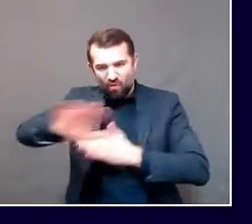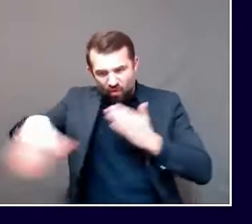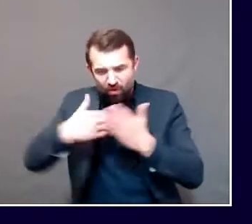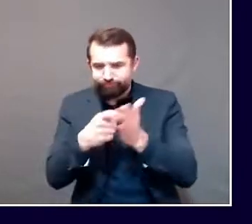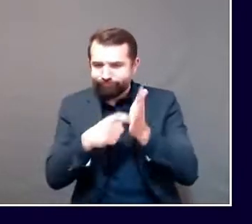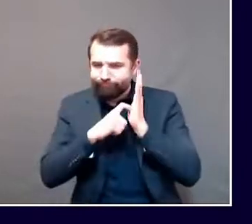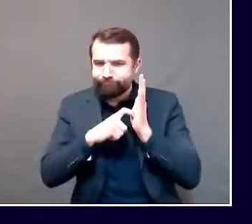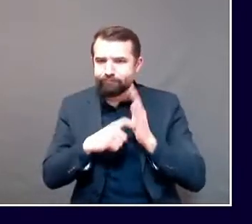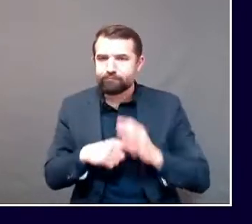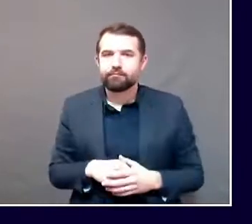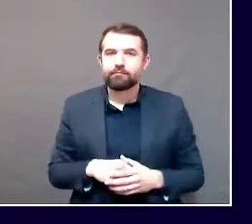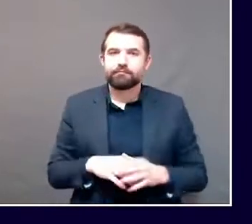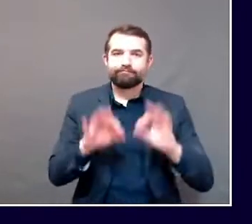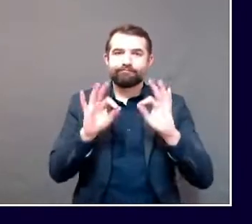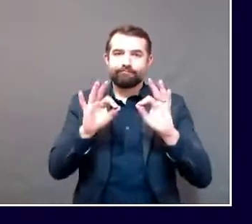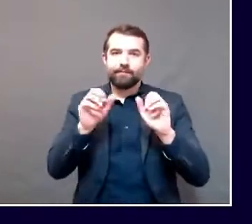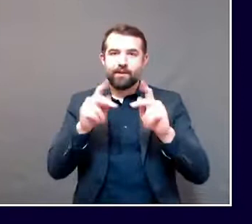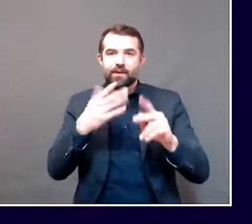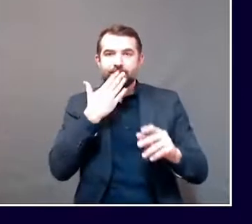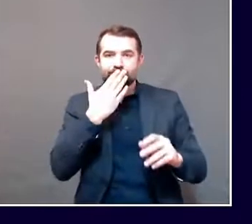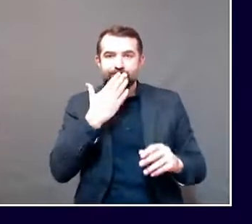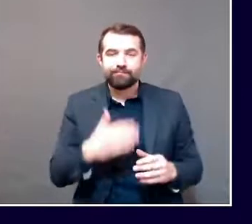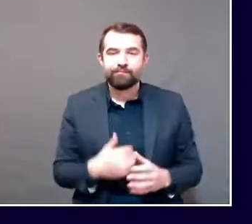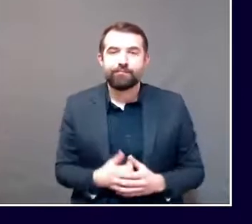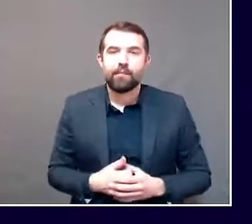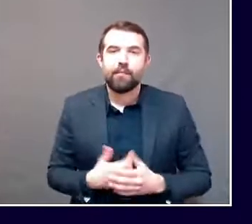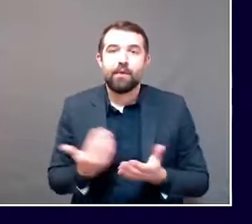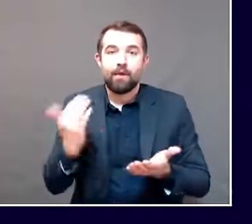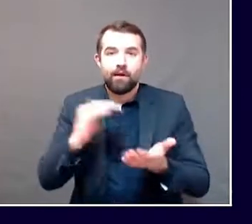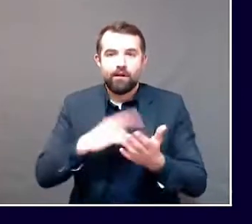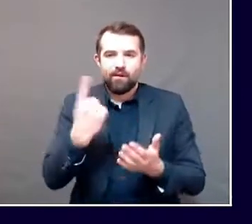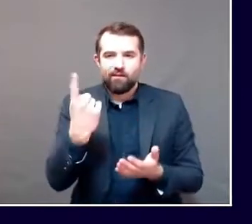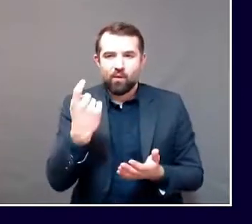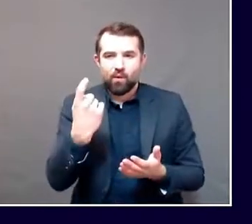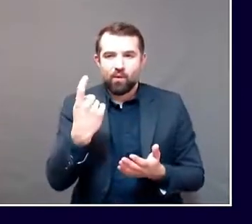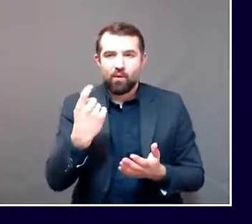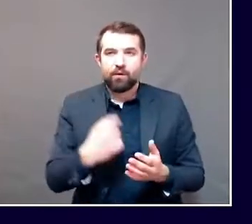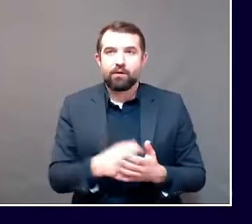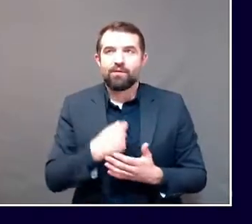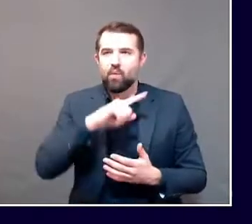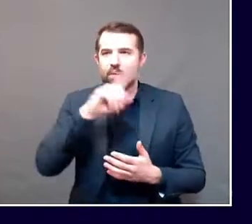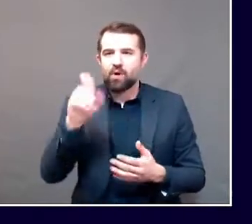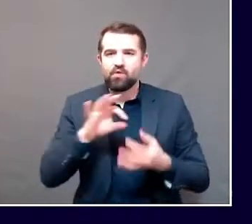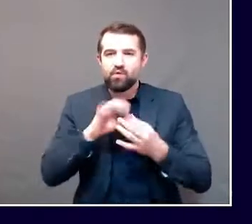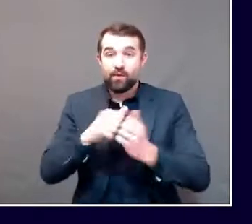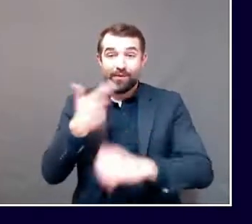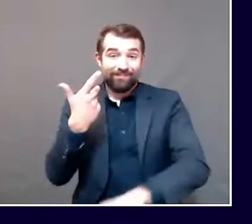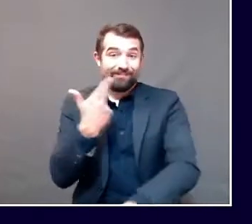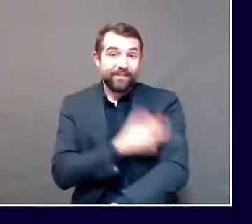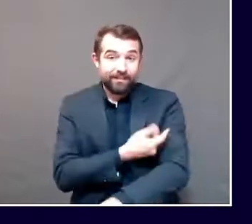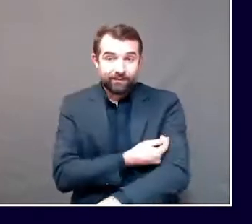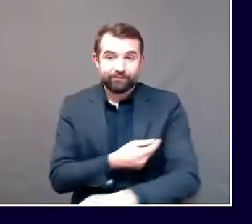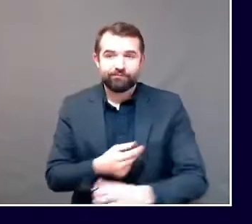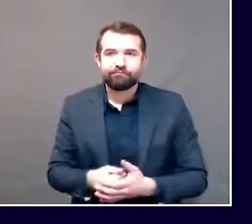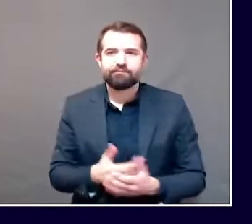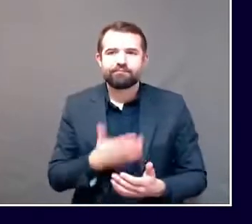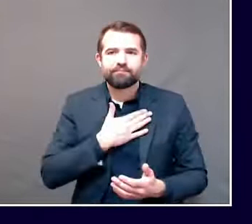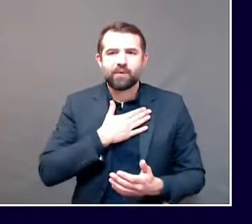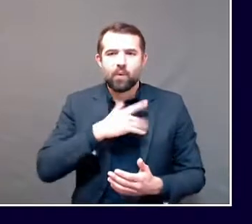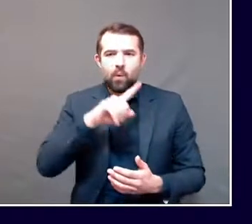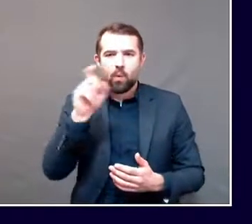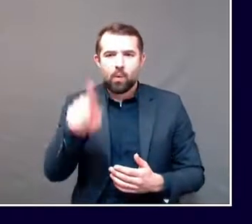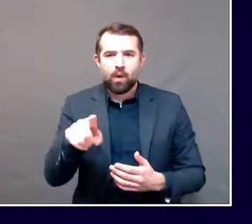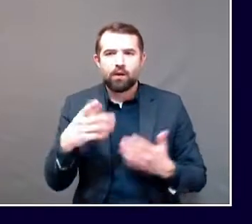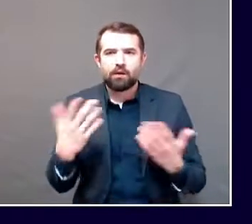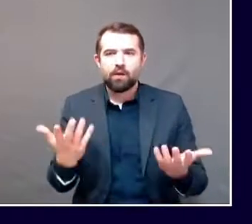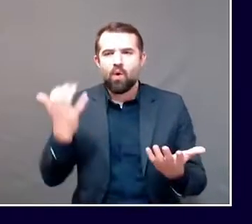Okay, thank you so much. And Dr. Shah, more questions about the vaccinations. My question is, I know that